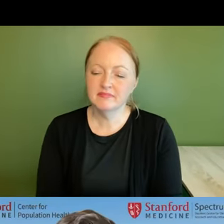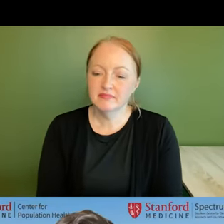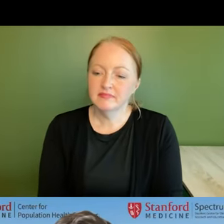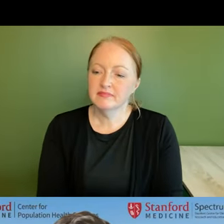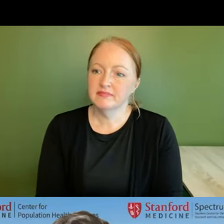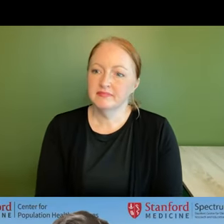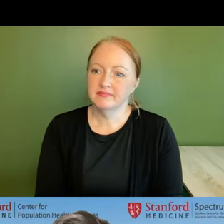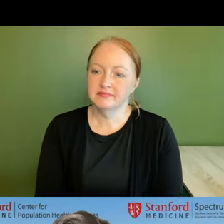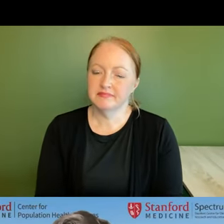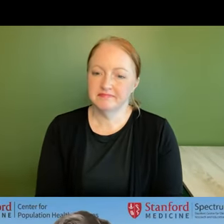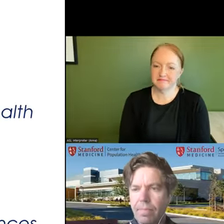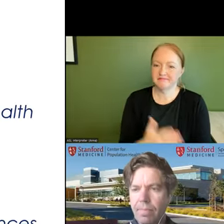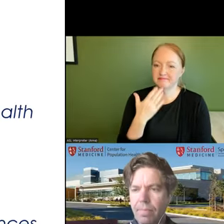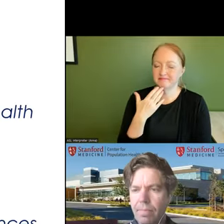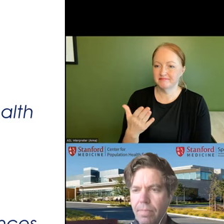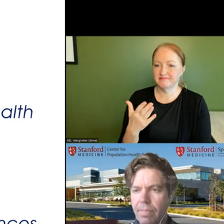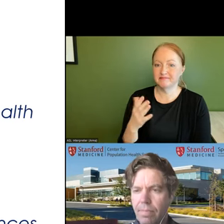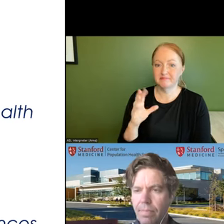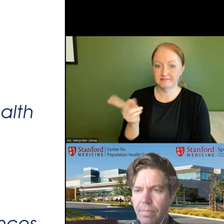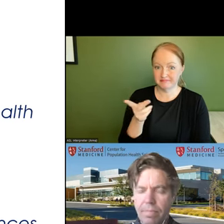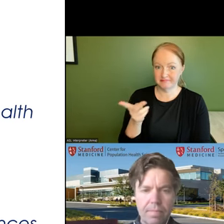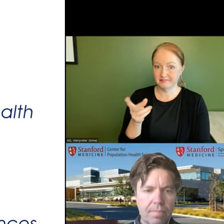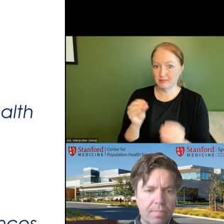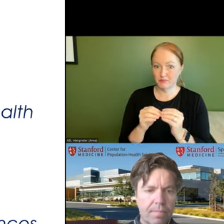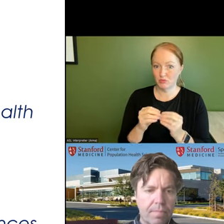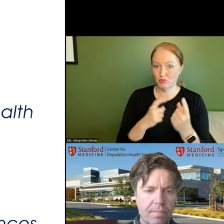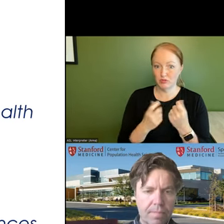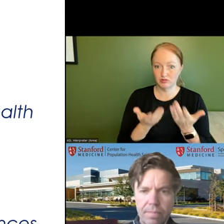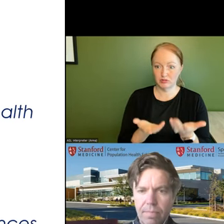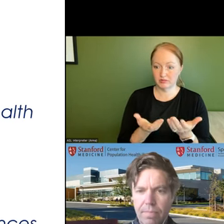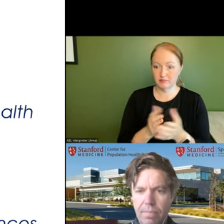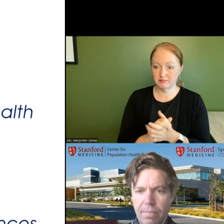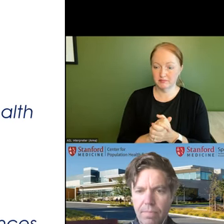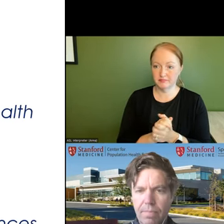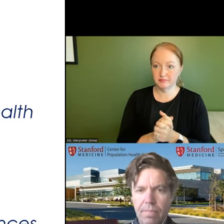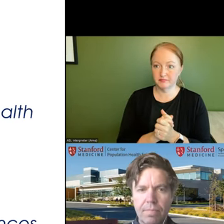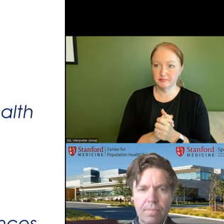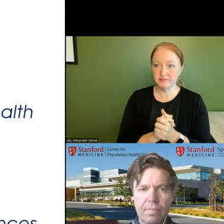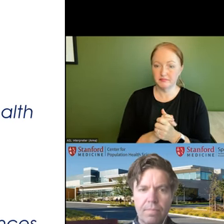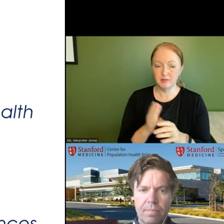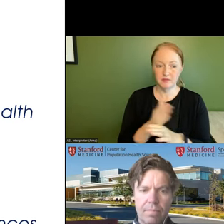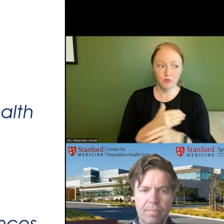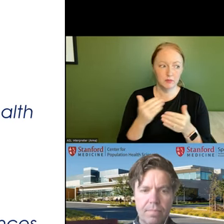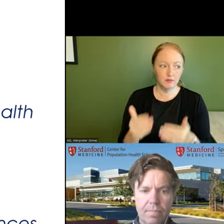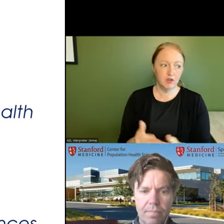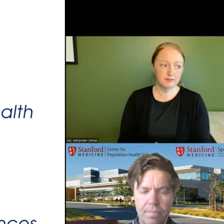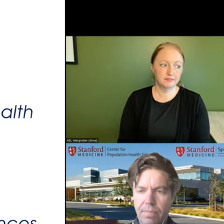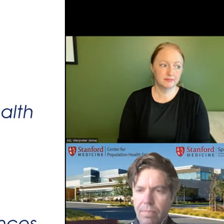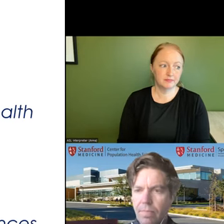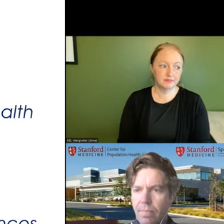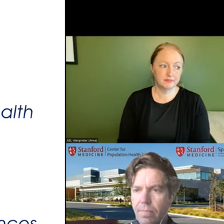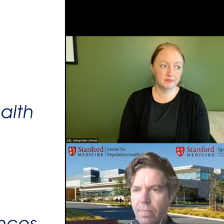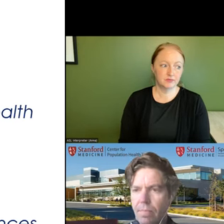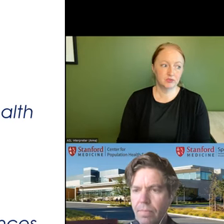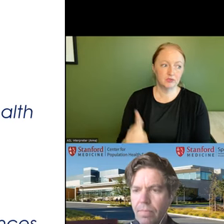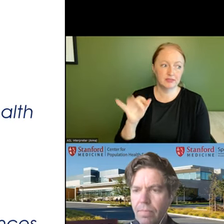thank you katherine and amelda were there any other questions or comments before we move to david and